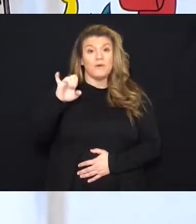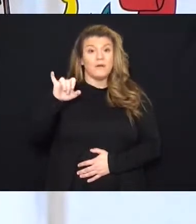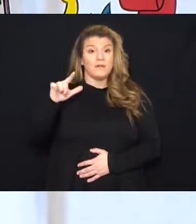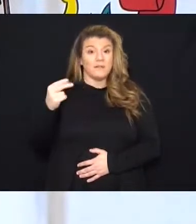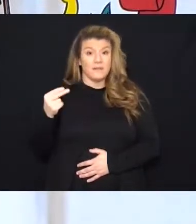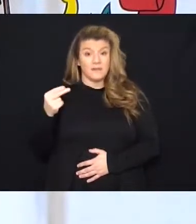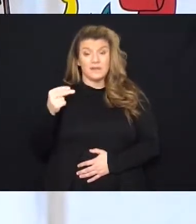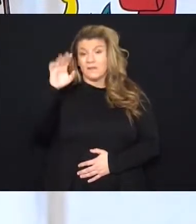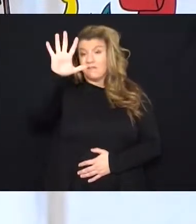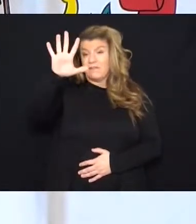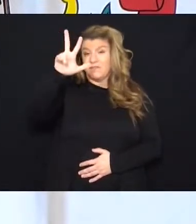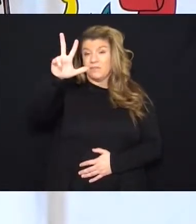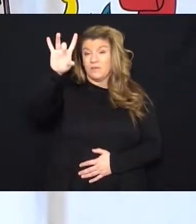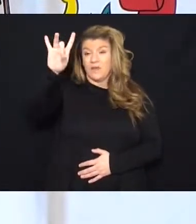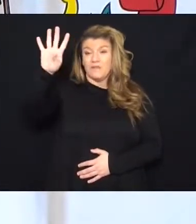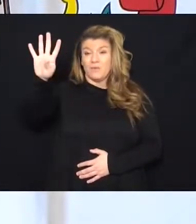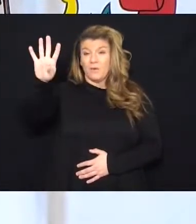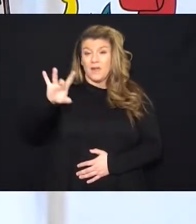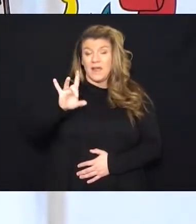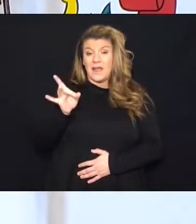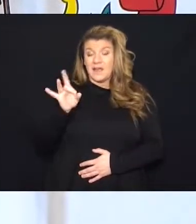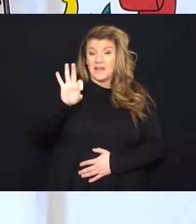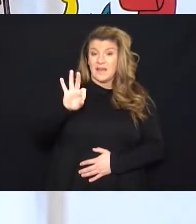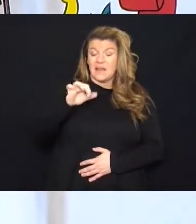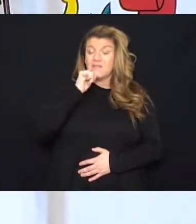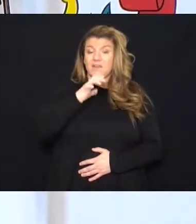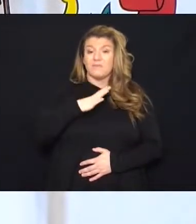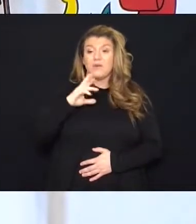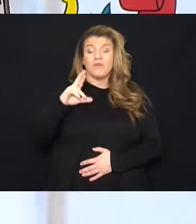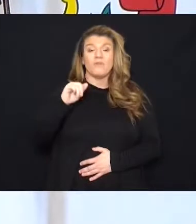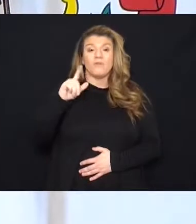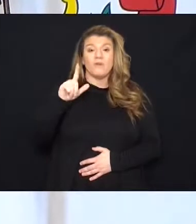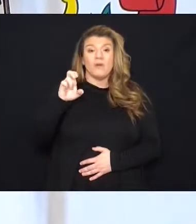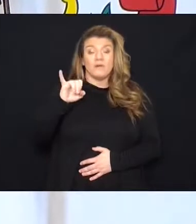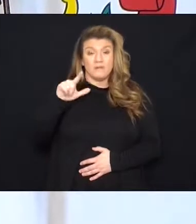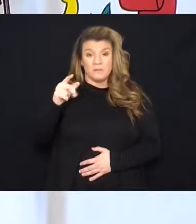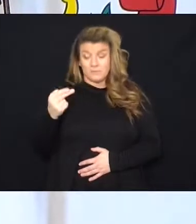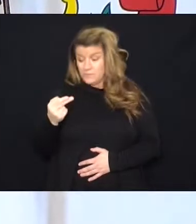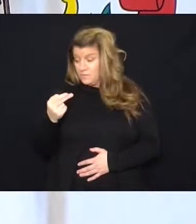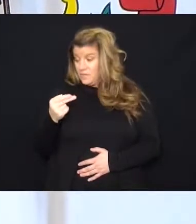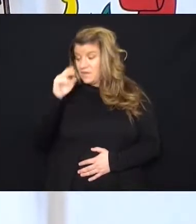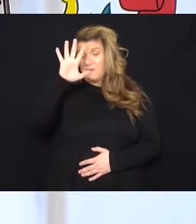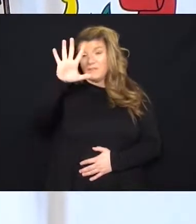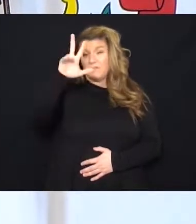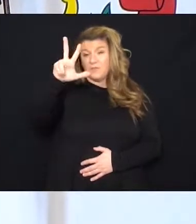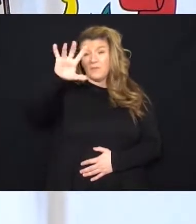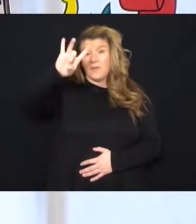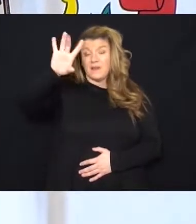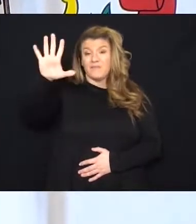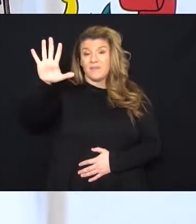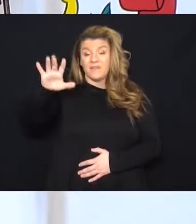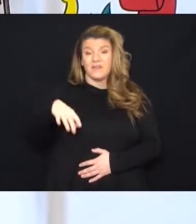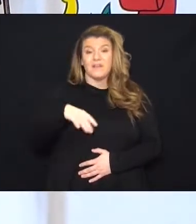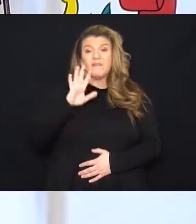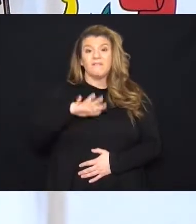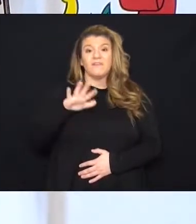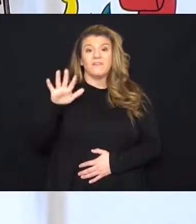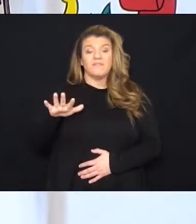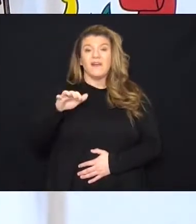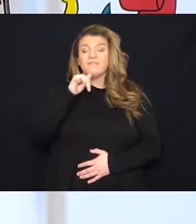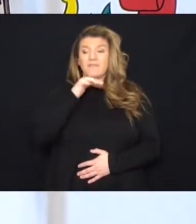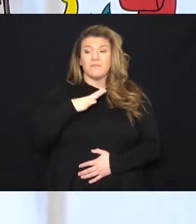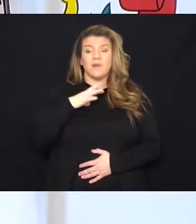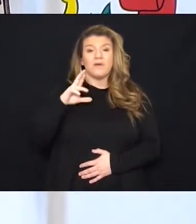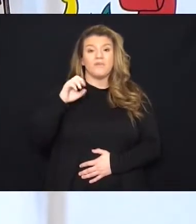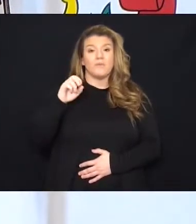The 5,384th death, an 89-year-old female from Raleigh County. The 5,385th death, a 55-year-old female